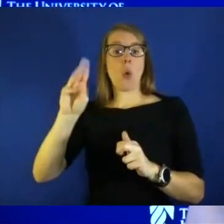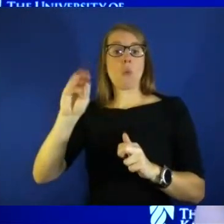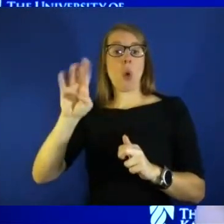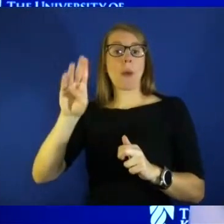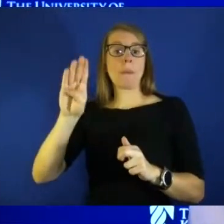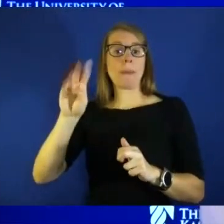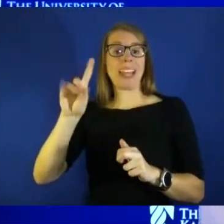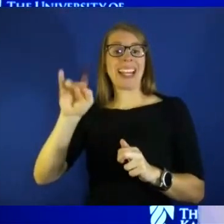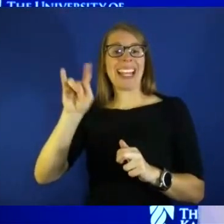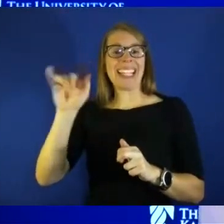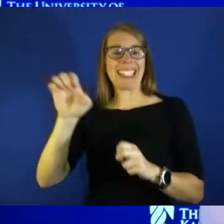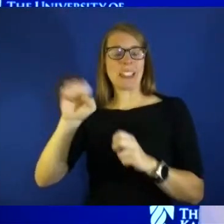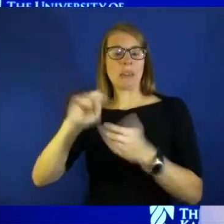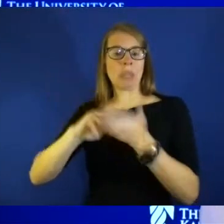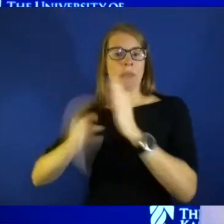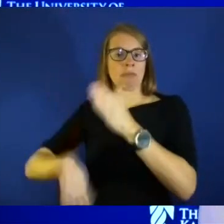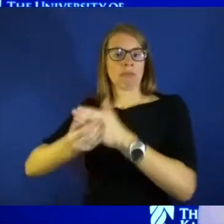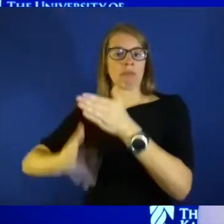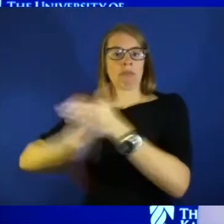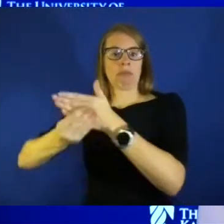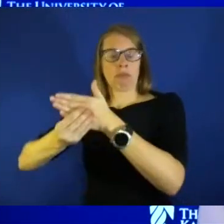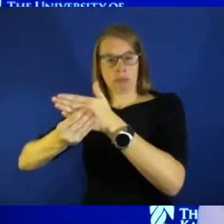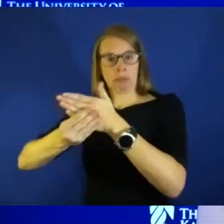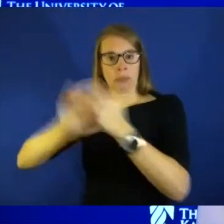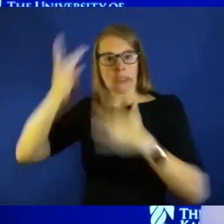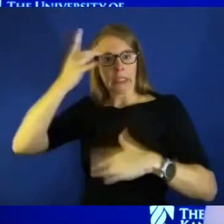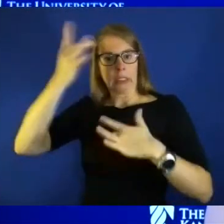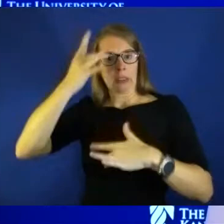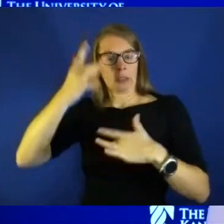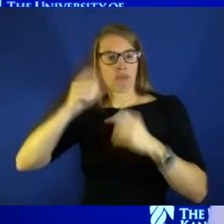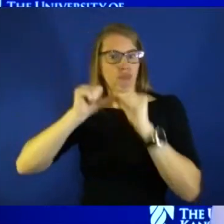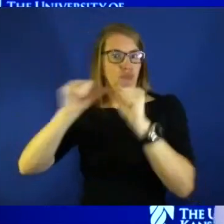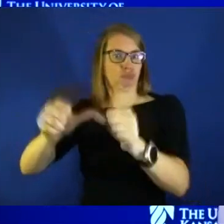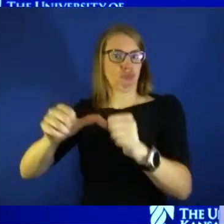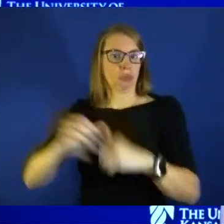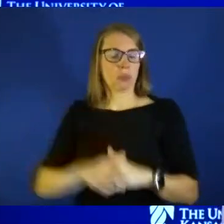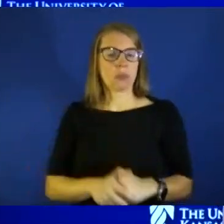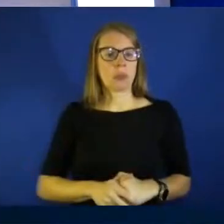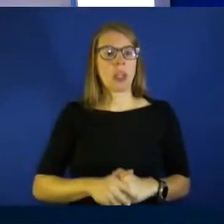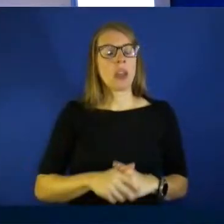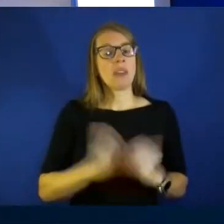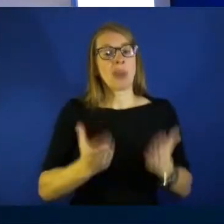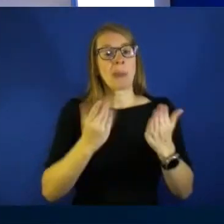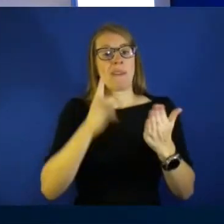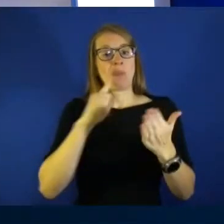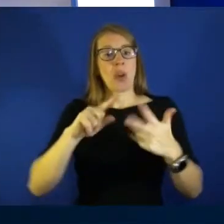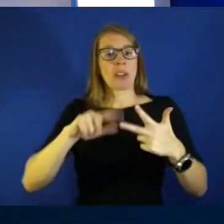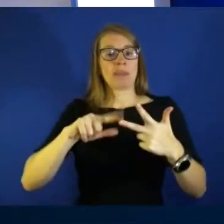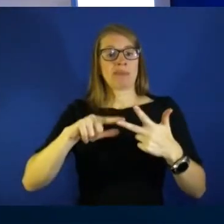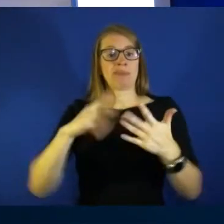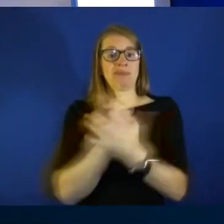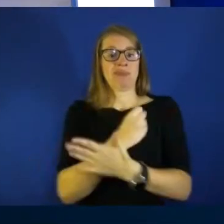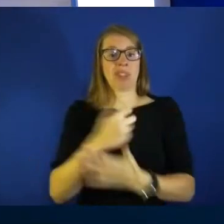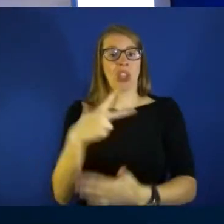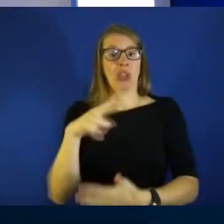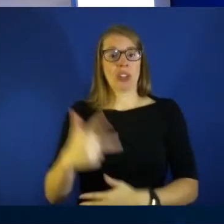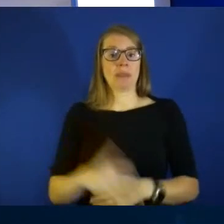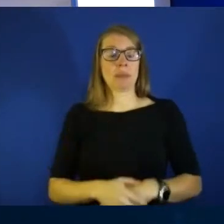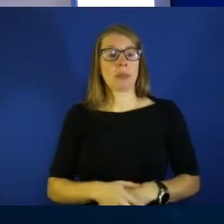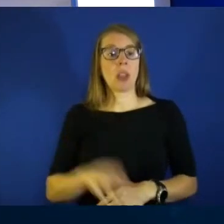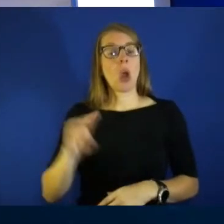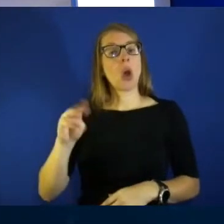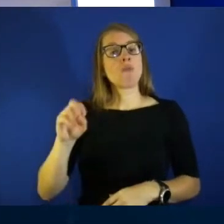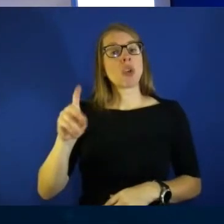be recommended for somebody to get that third dose. And Maggie wants to know, any idea when the Moderna booster will